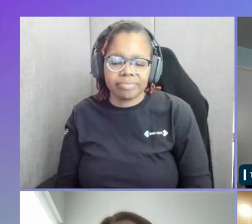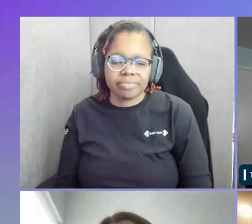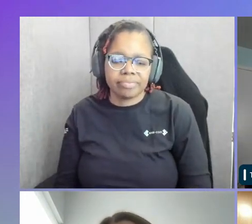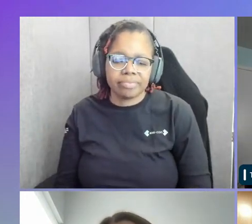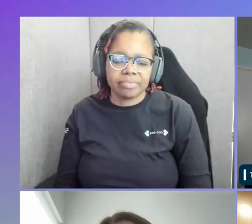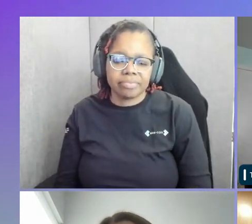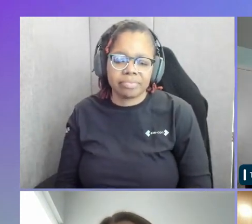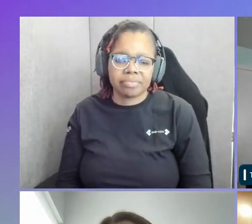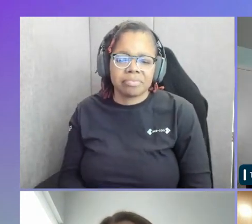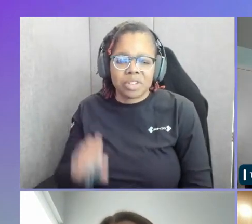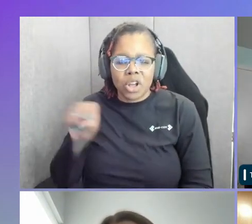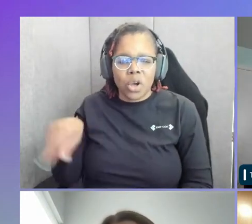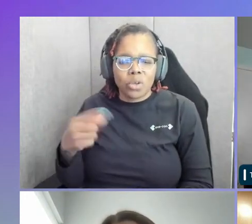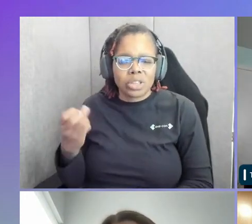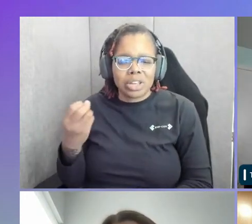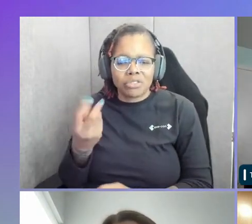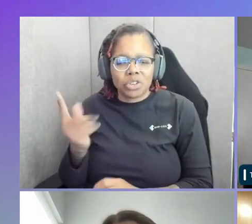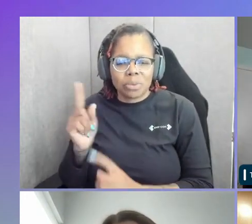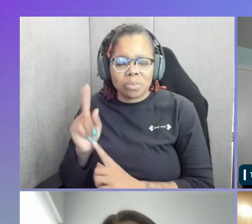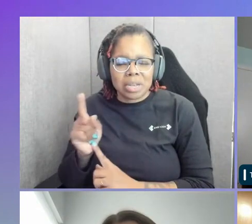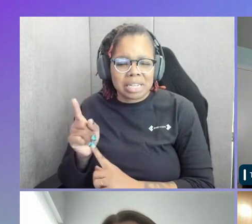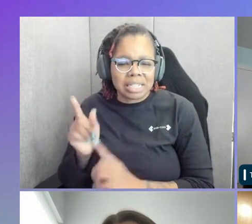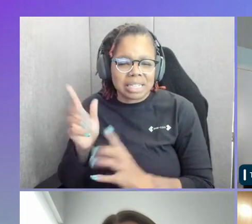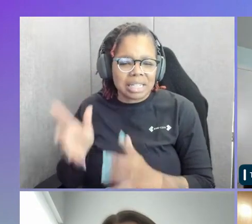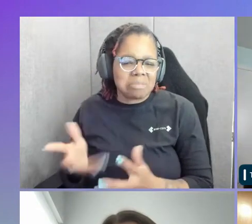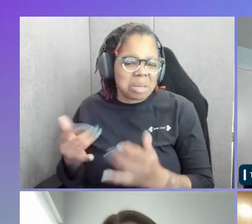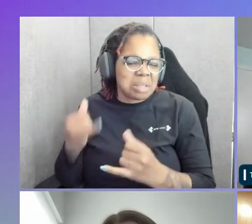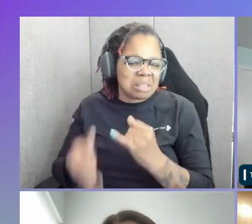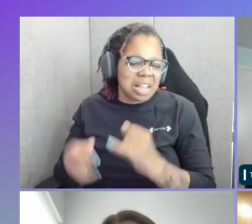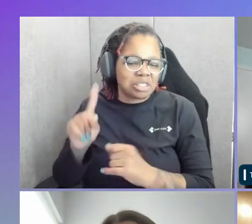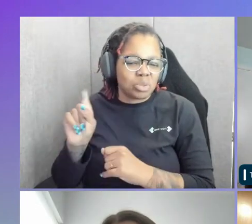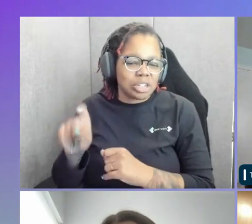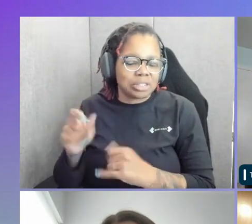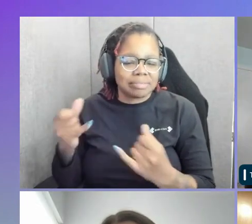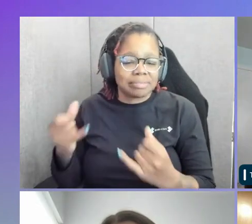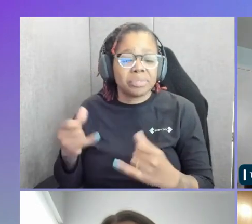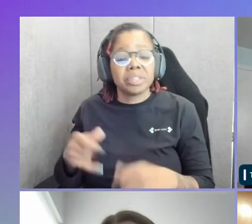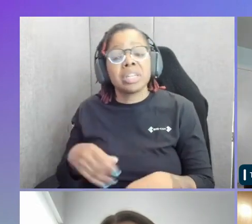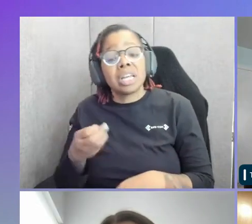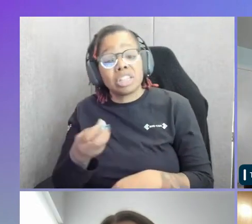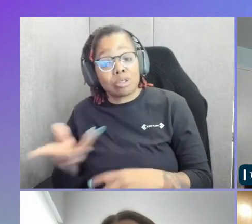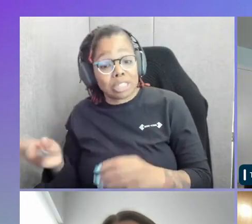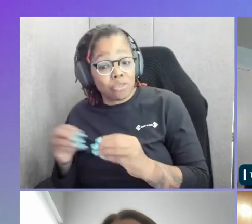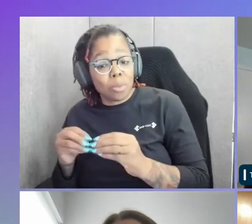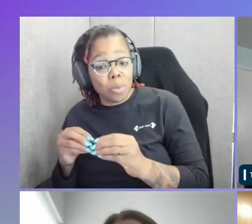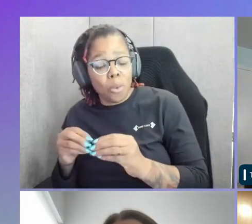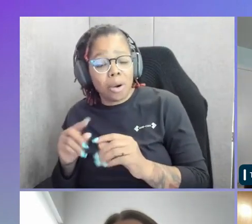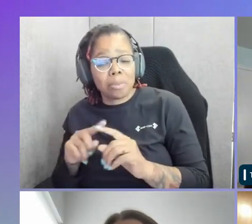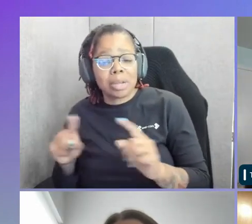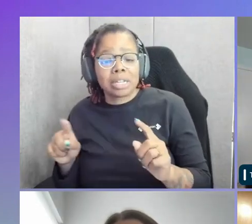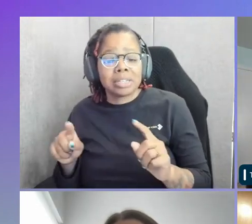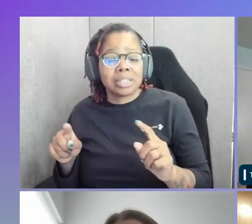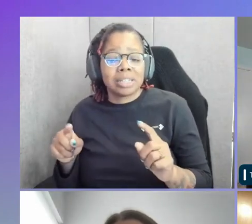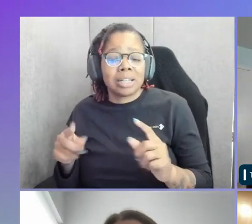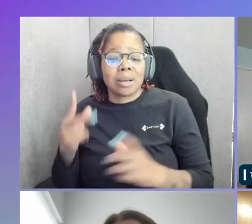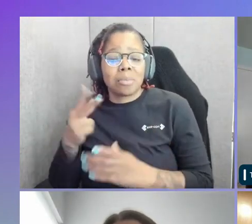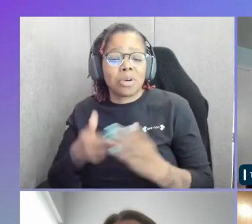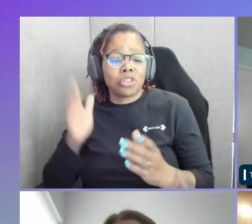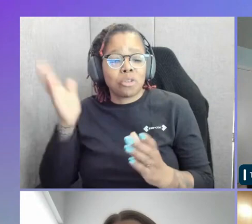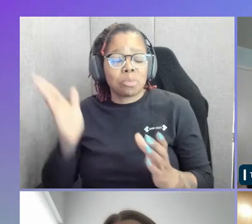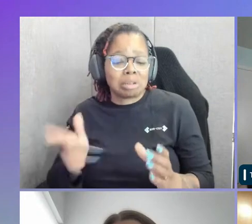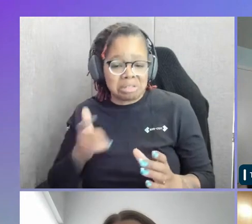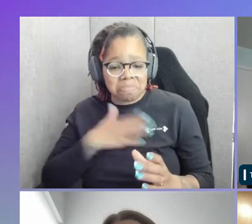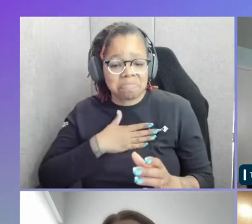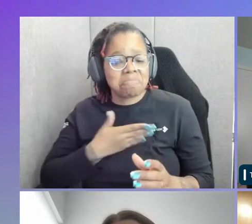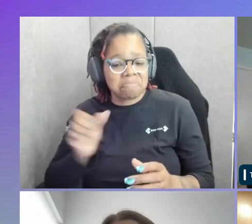With only a couple minutes left, it looks like we have time for a last question. There are several more, but both of our presenters said that they will